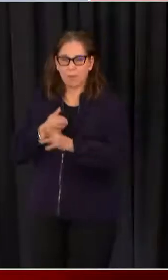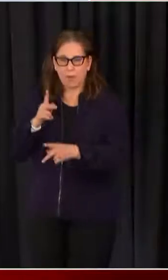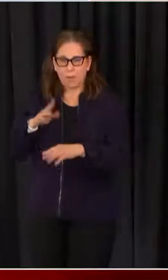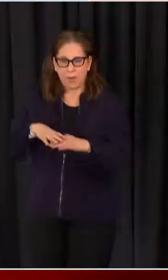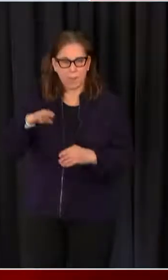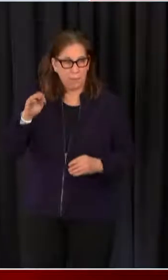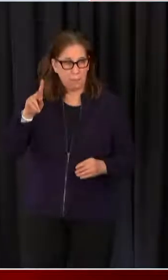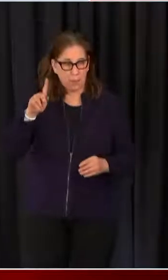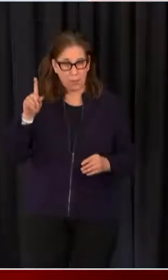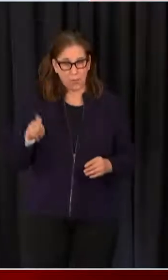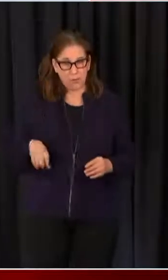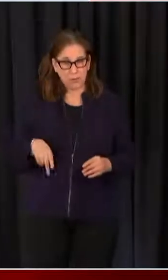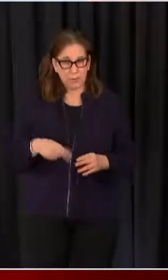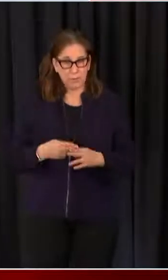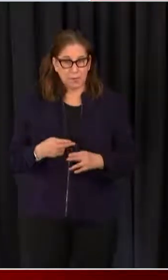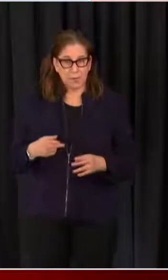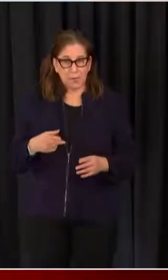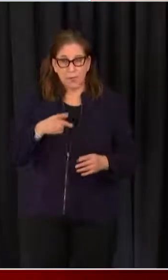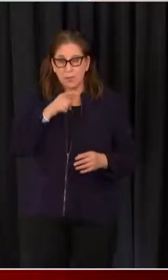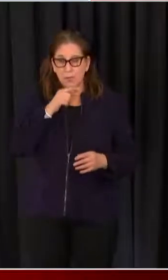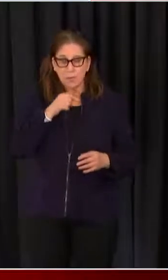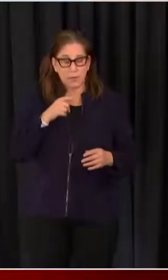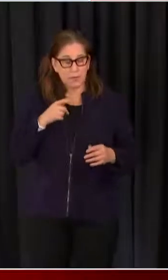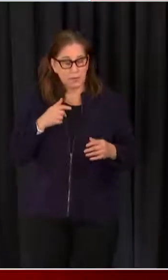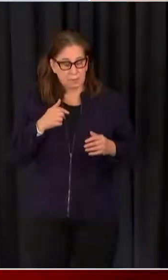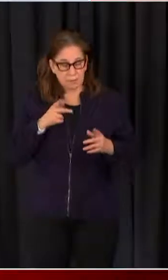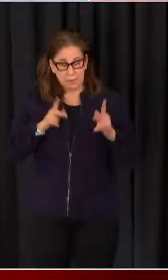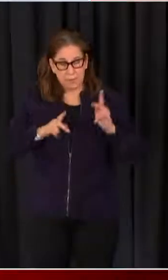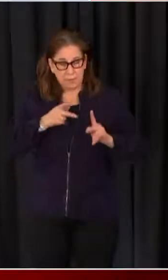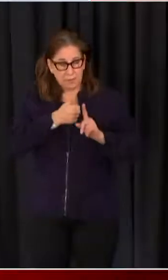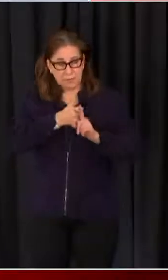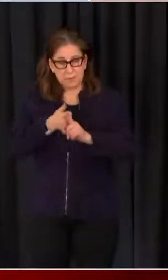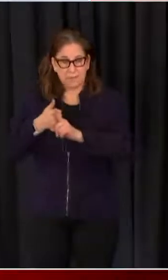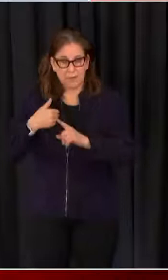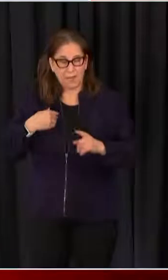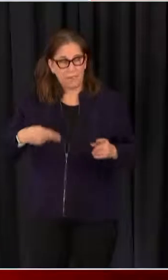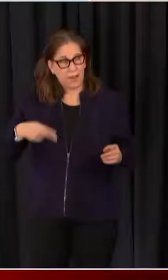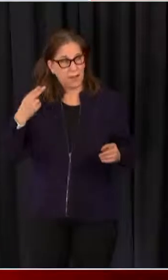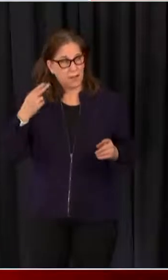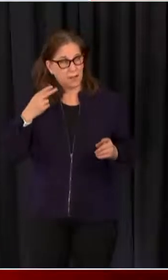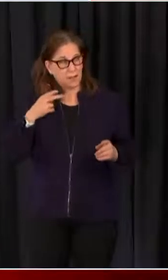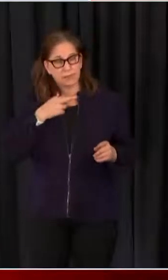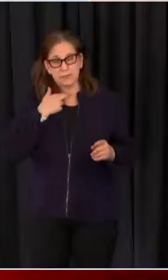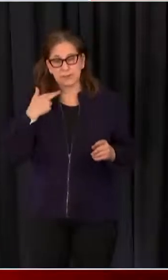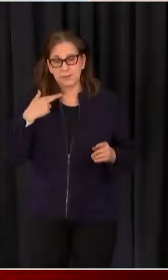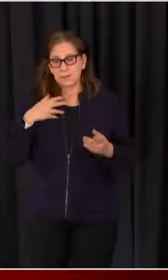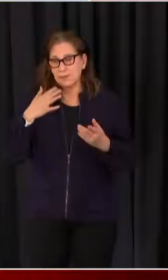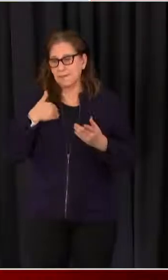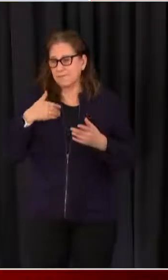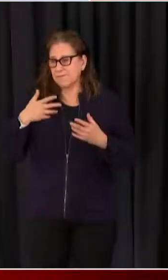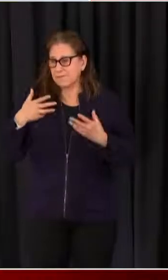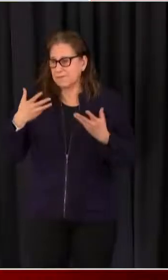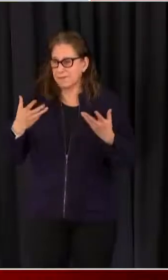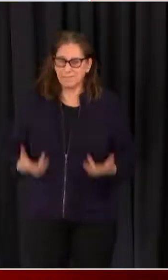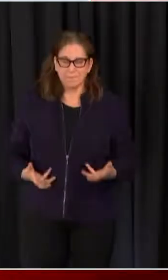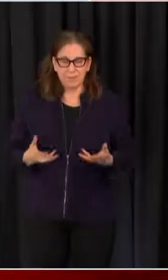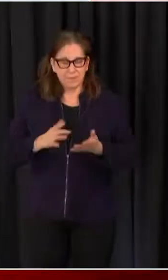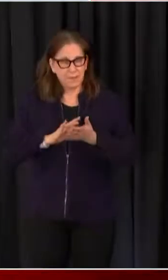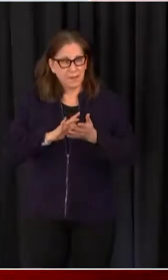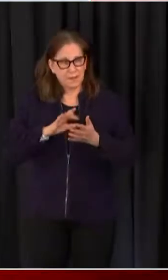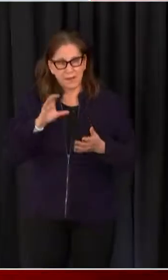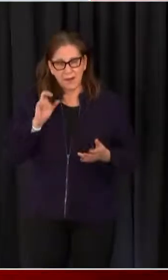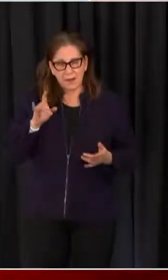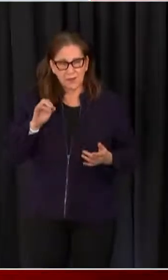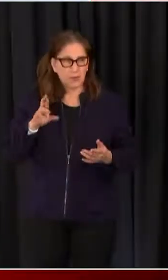burden of disease, can you further clarify, like, is DC Health looking, when they begin sending opportunities, notifications, are